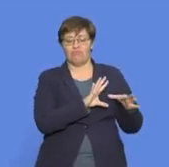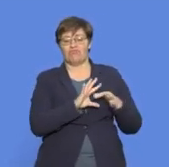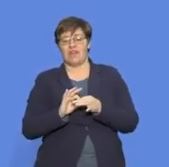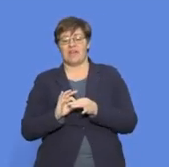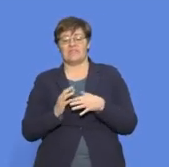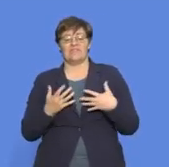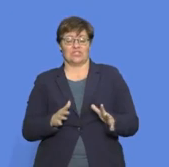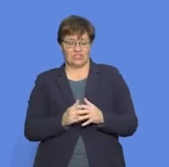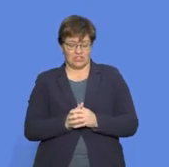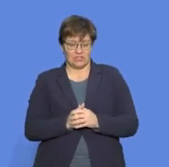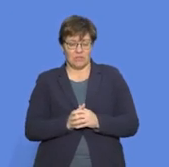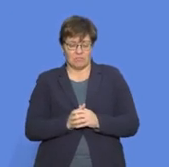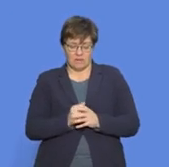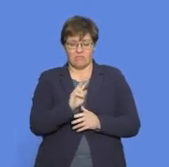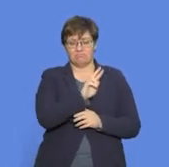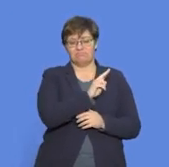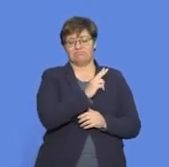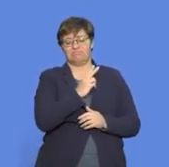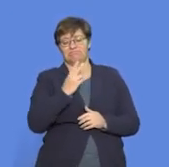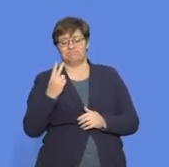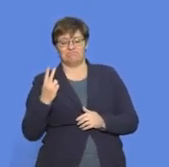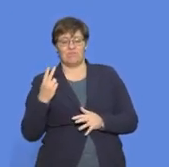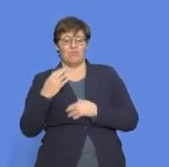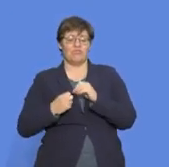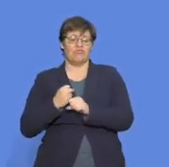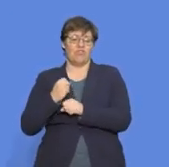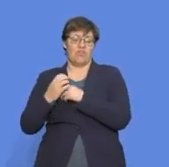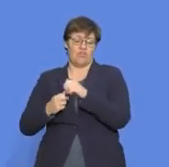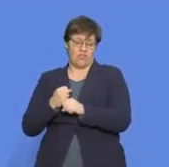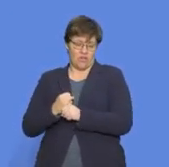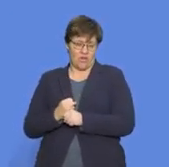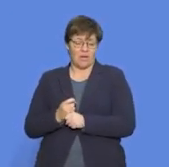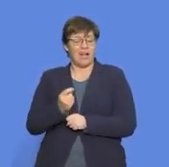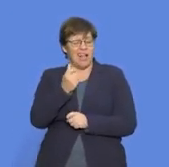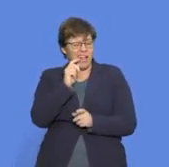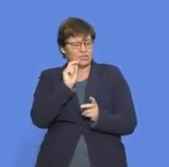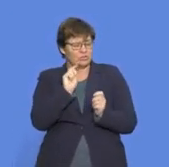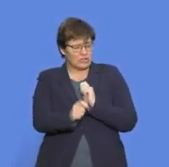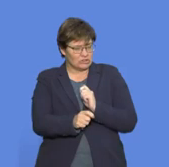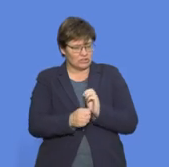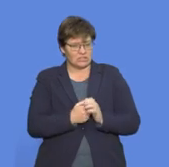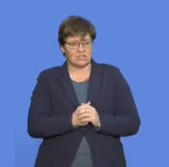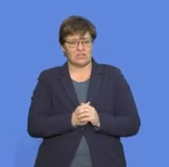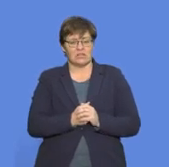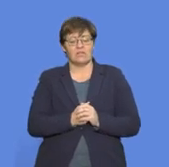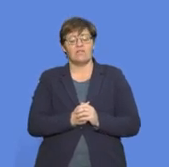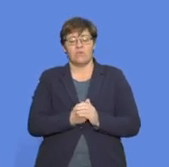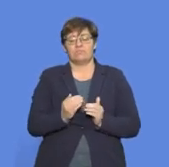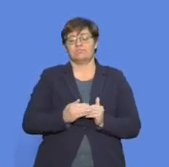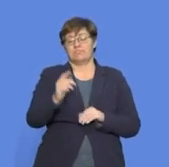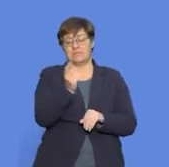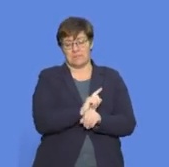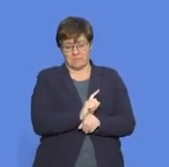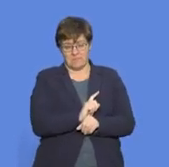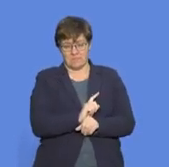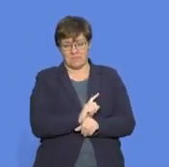related, and it has evolved through the ages and slightly changed, or it's changed over time to